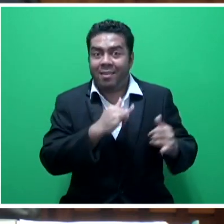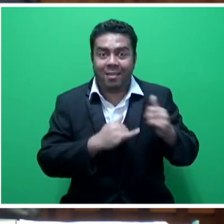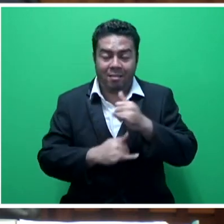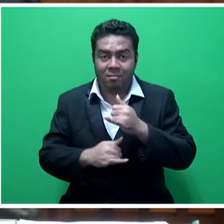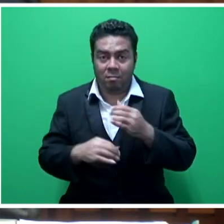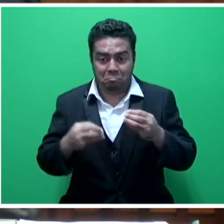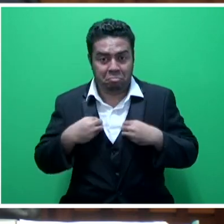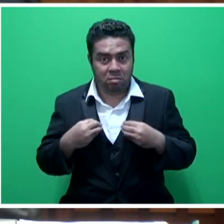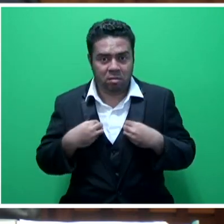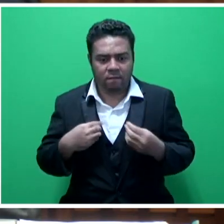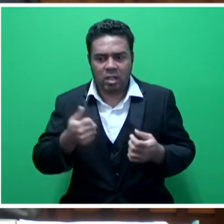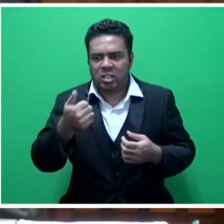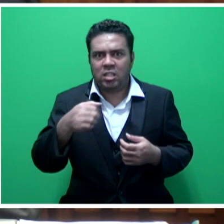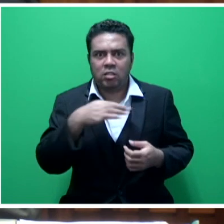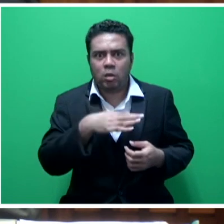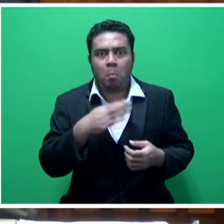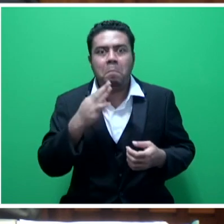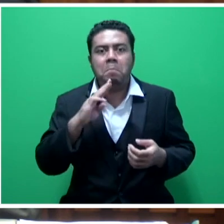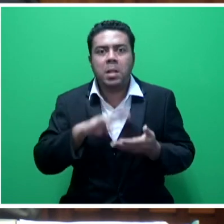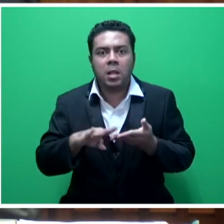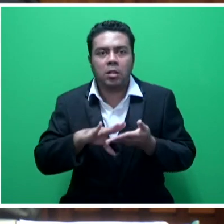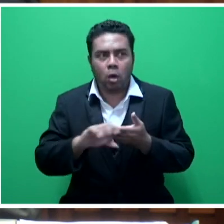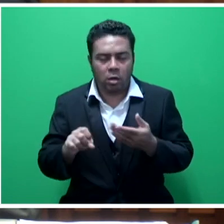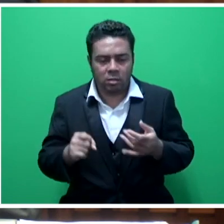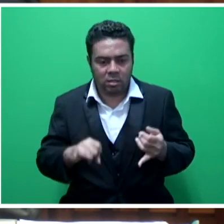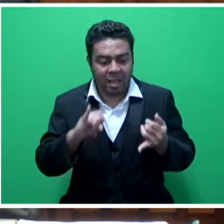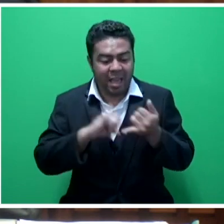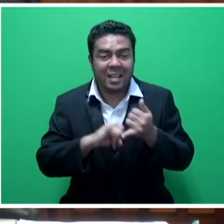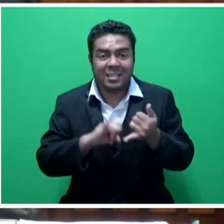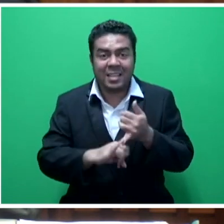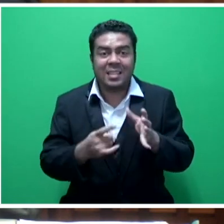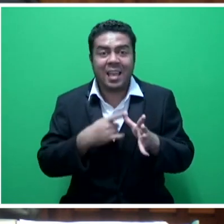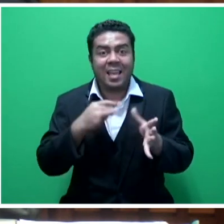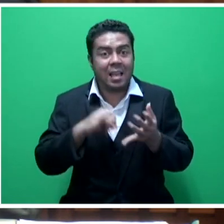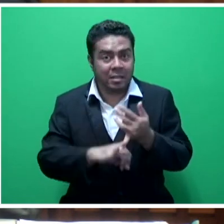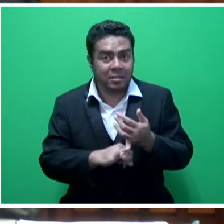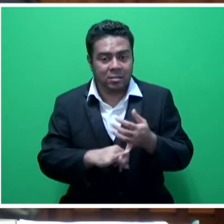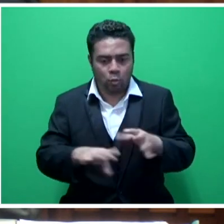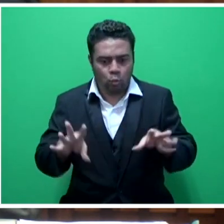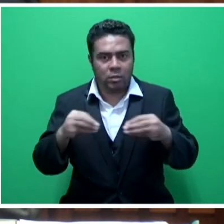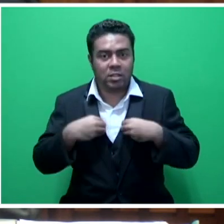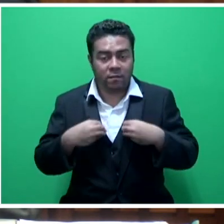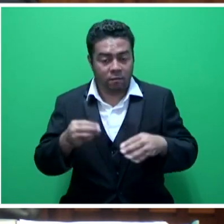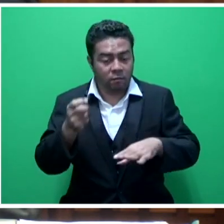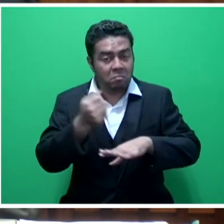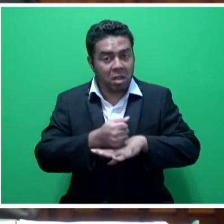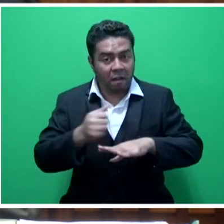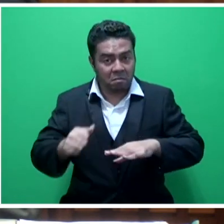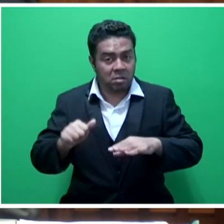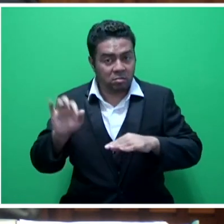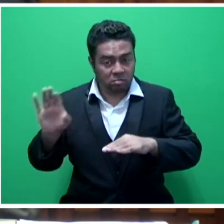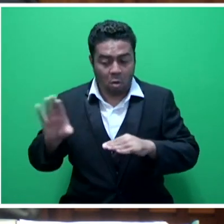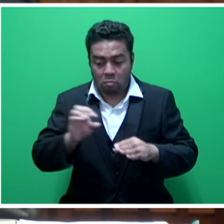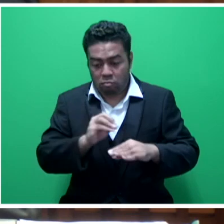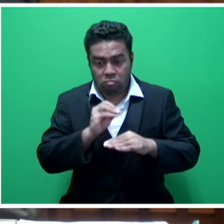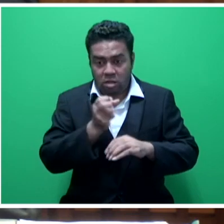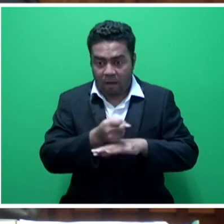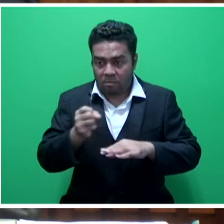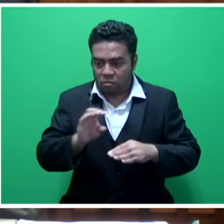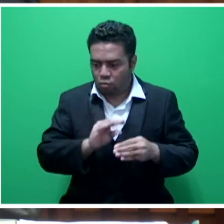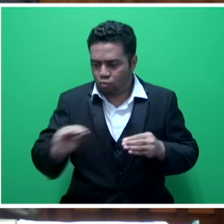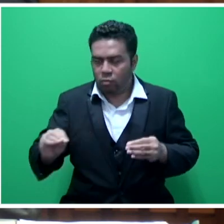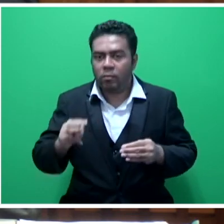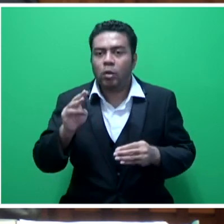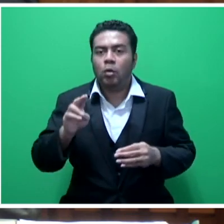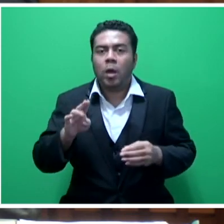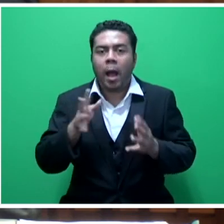million. B, SAS Scandinavian received from the governments of Sweden and Denmark a guaranteed loan of US